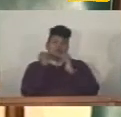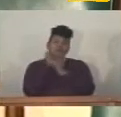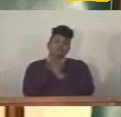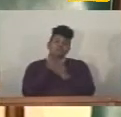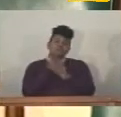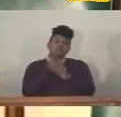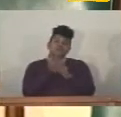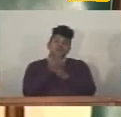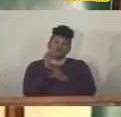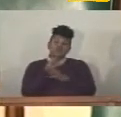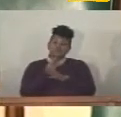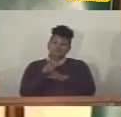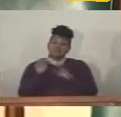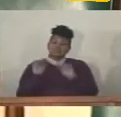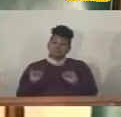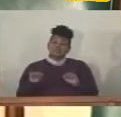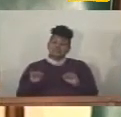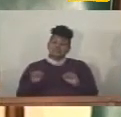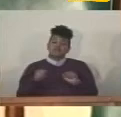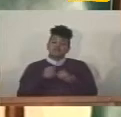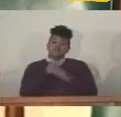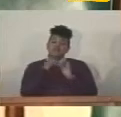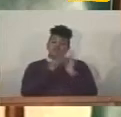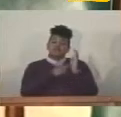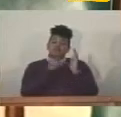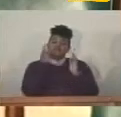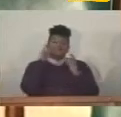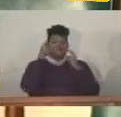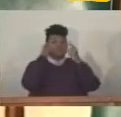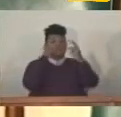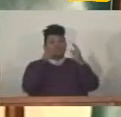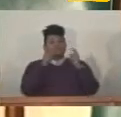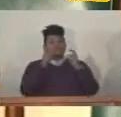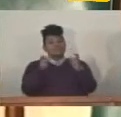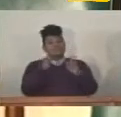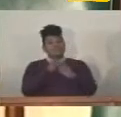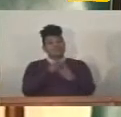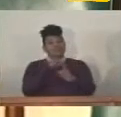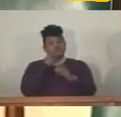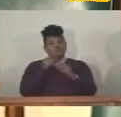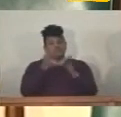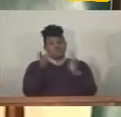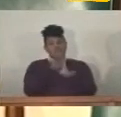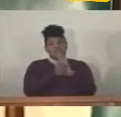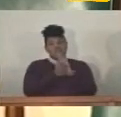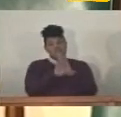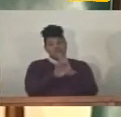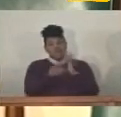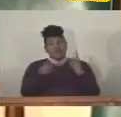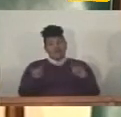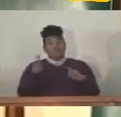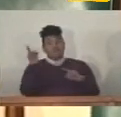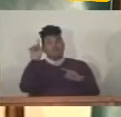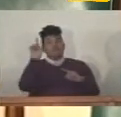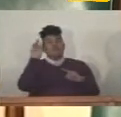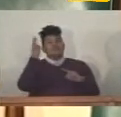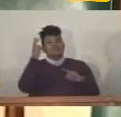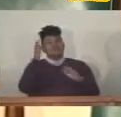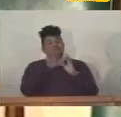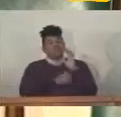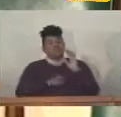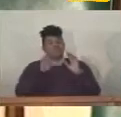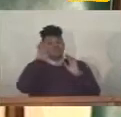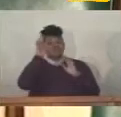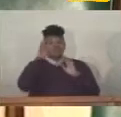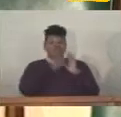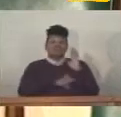of the Minister, make regulations for the purpose of giving effect to the provisions of the Act, and whereas subsection 4 of Section